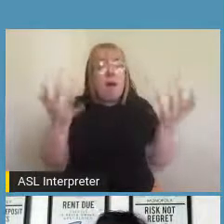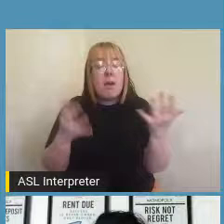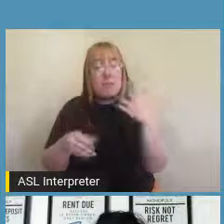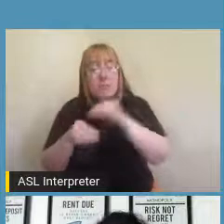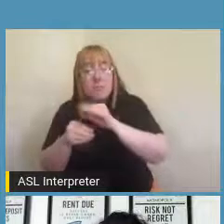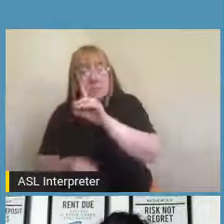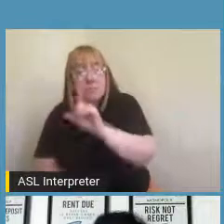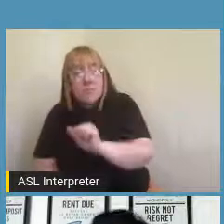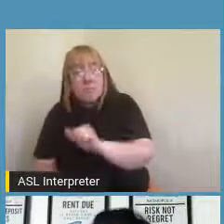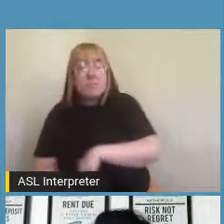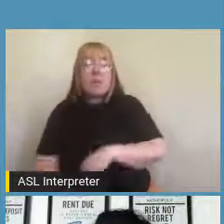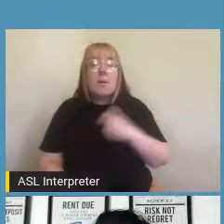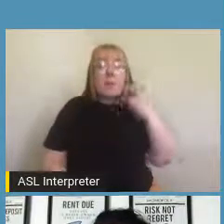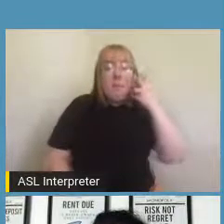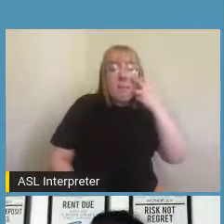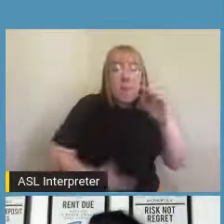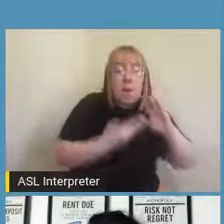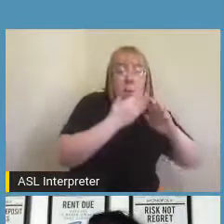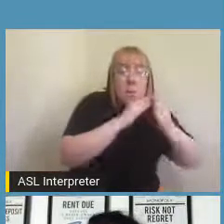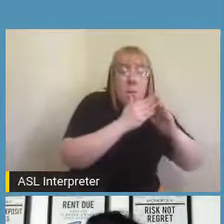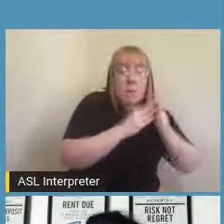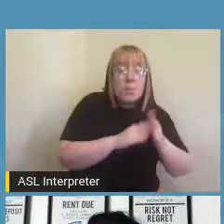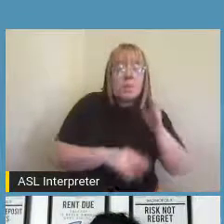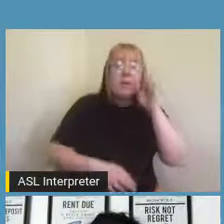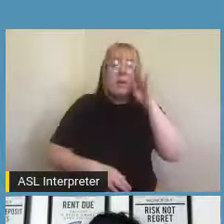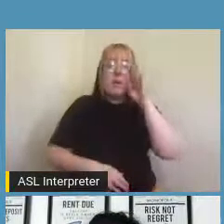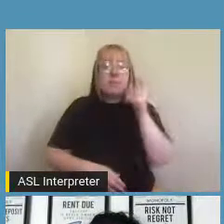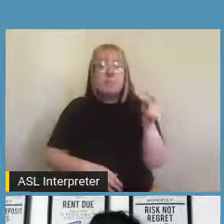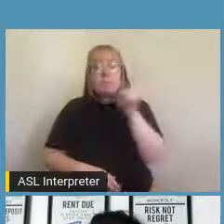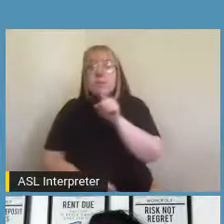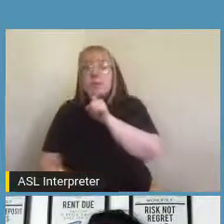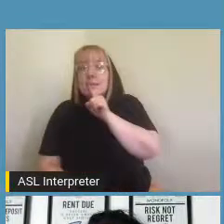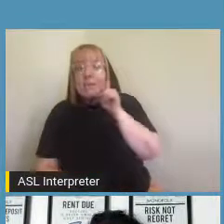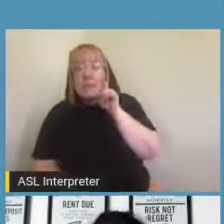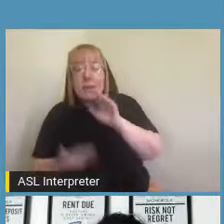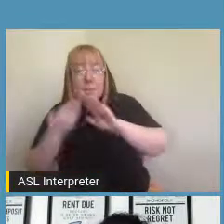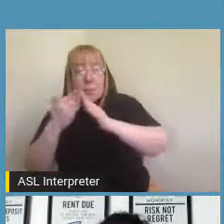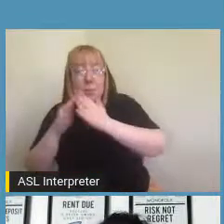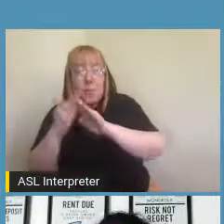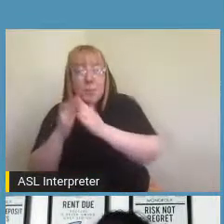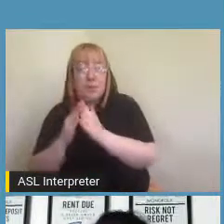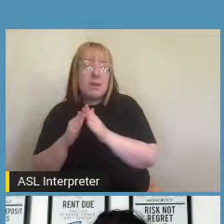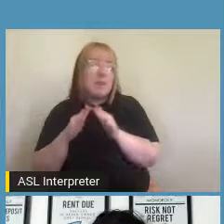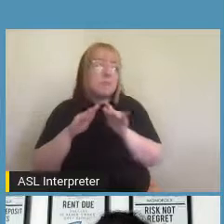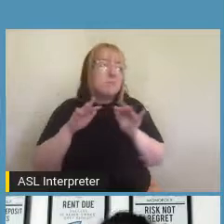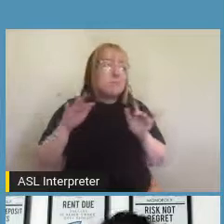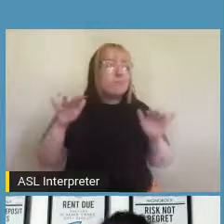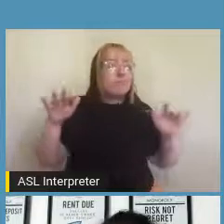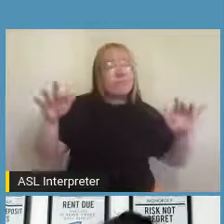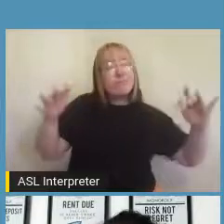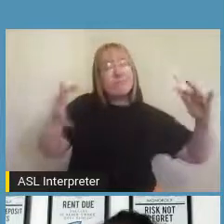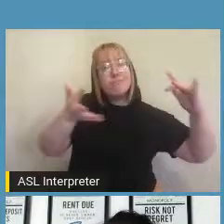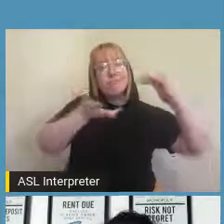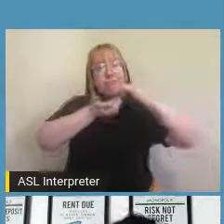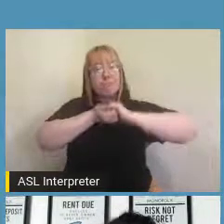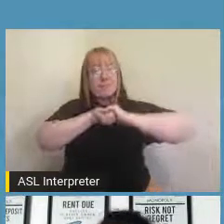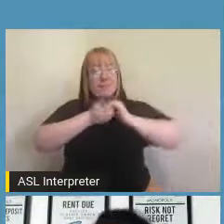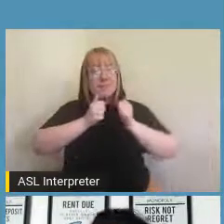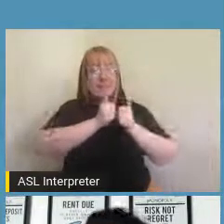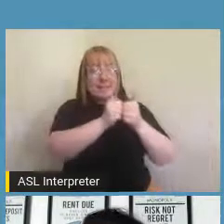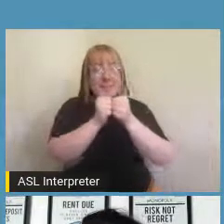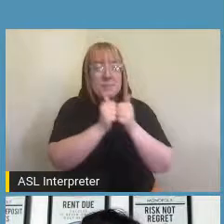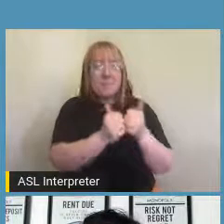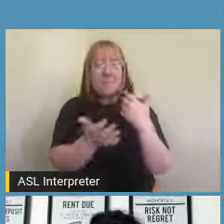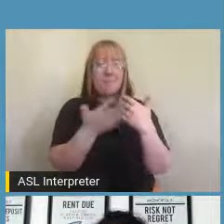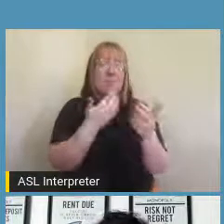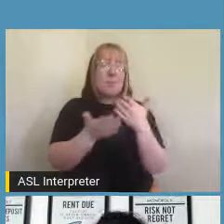blindness community, from narrative audio to the deafness community. And so really being able to see the wealth, and inevitably what we learn, regardless of